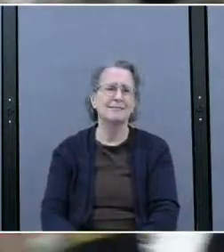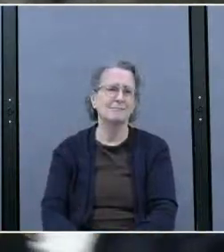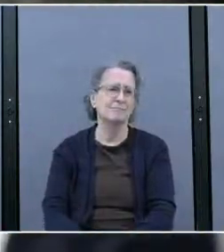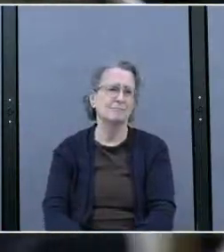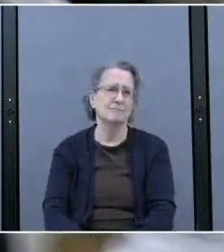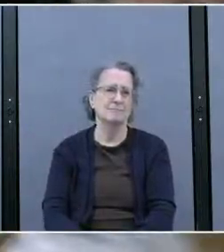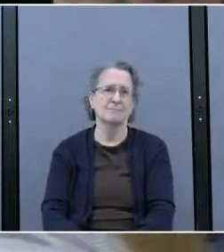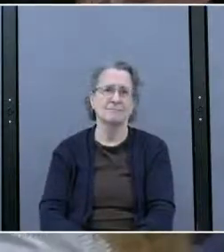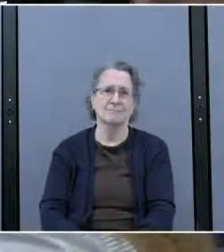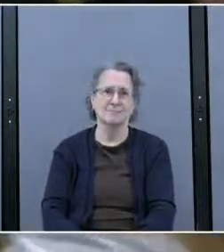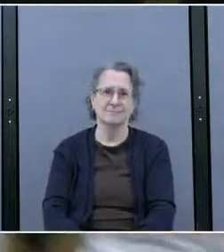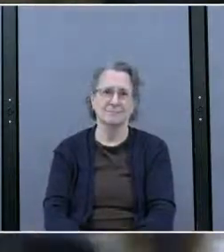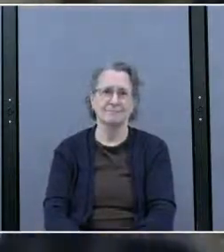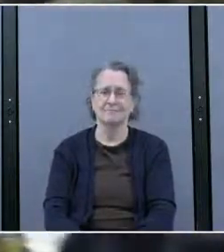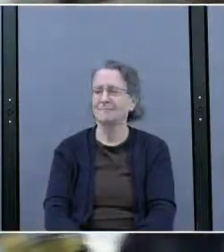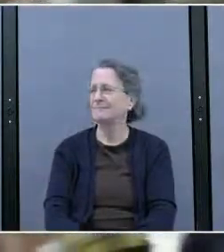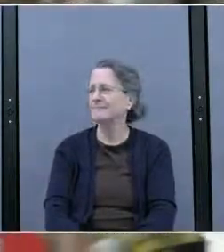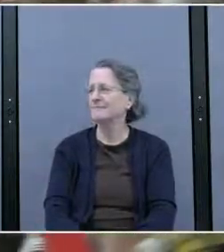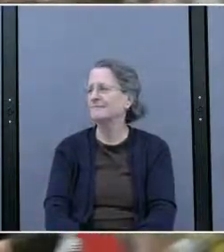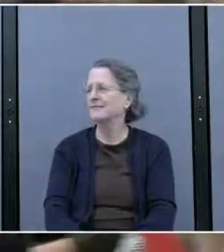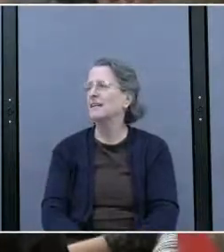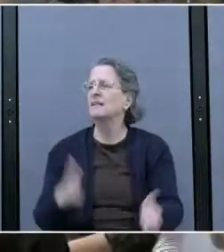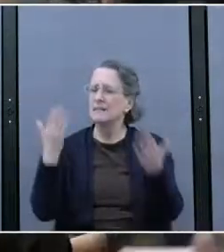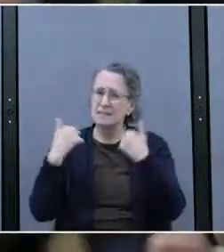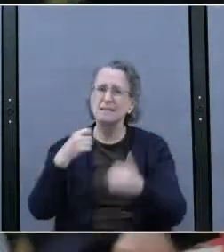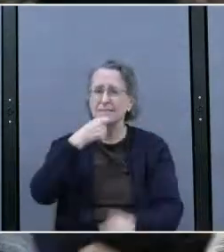Yeah, thank you. It's so everyone can hear you.